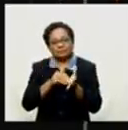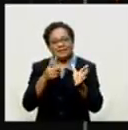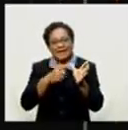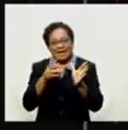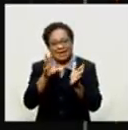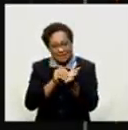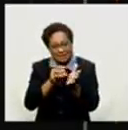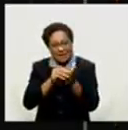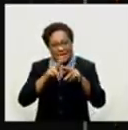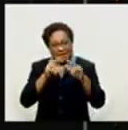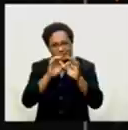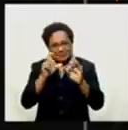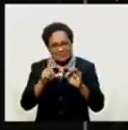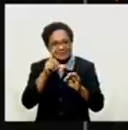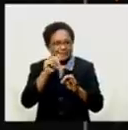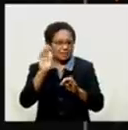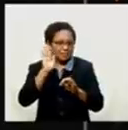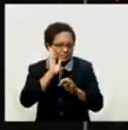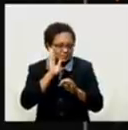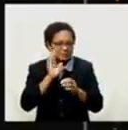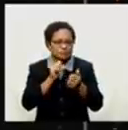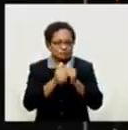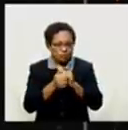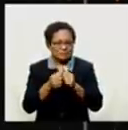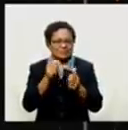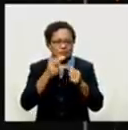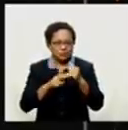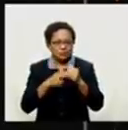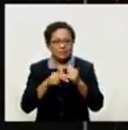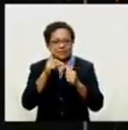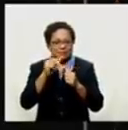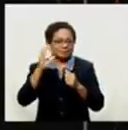and sports and listen to our 6 radio stations live.